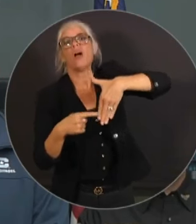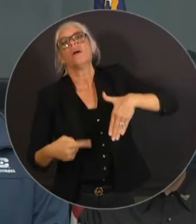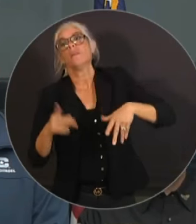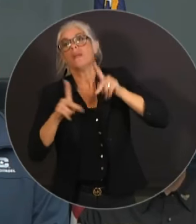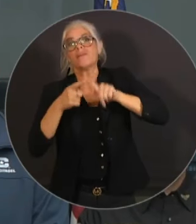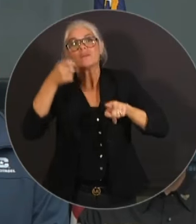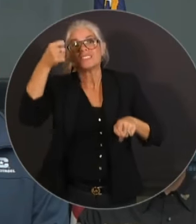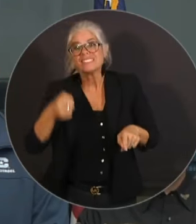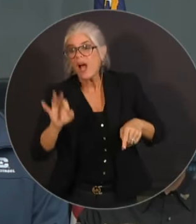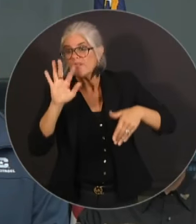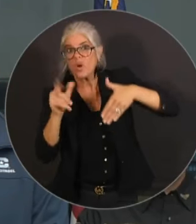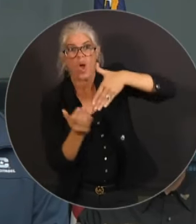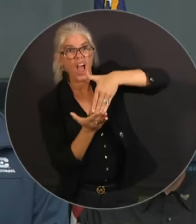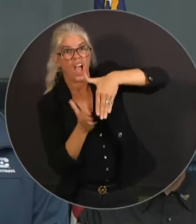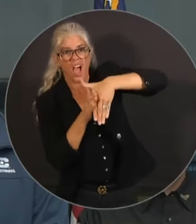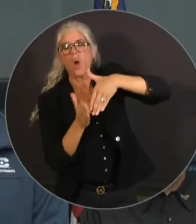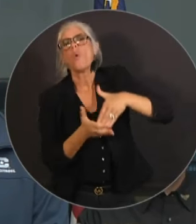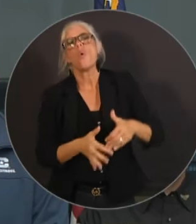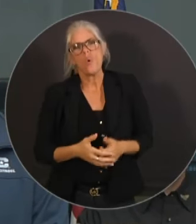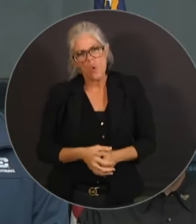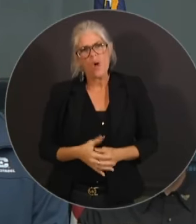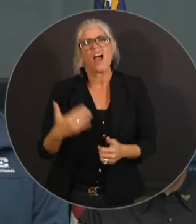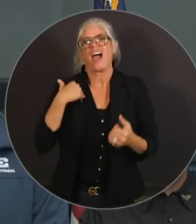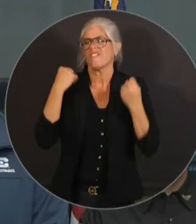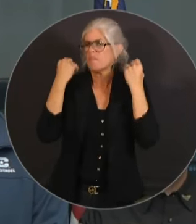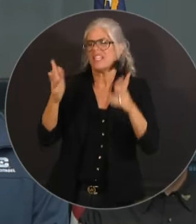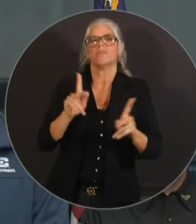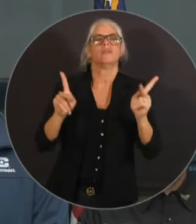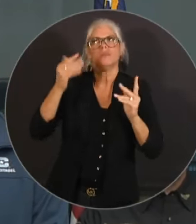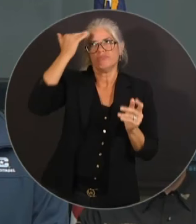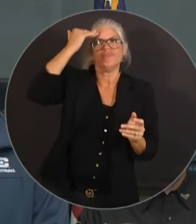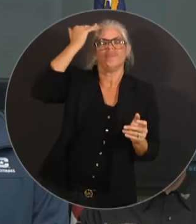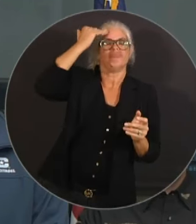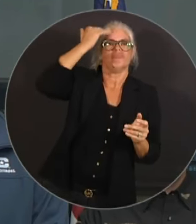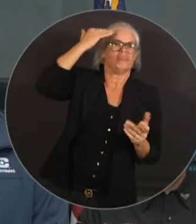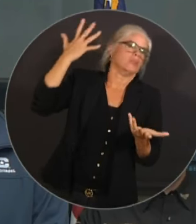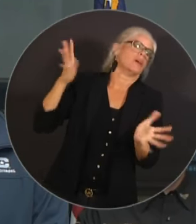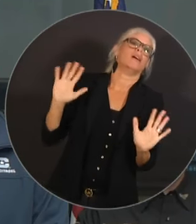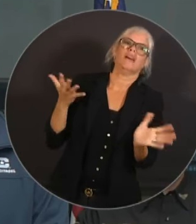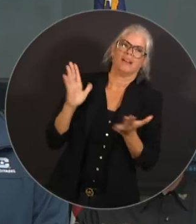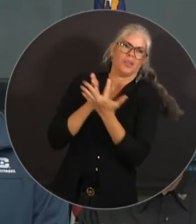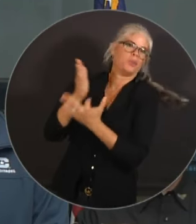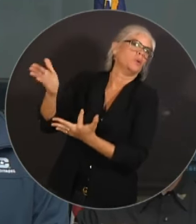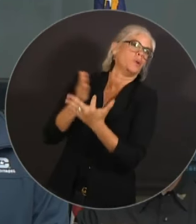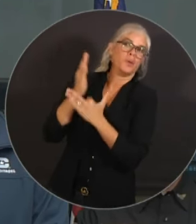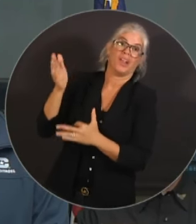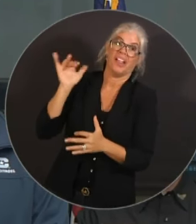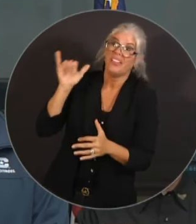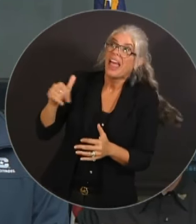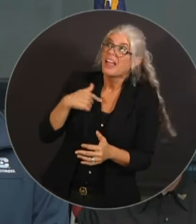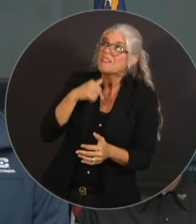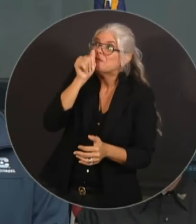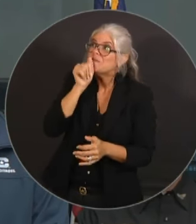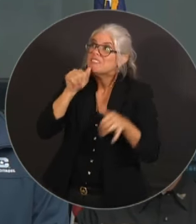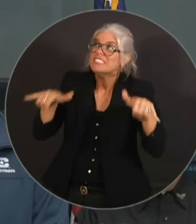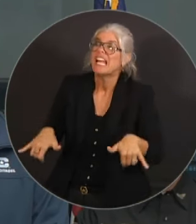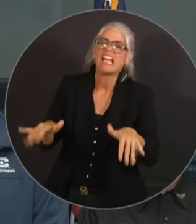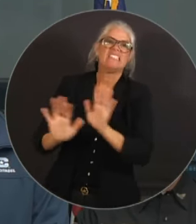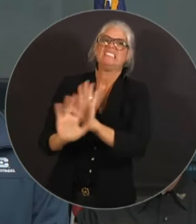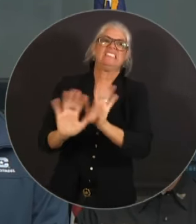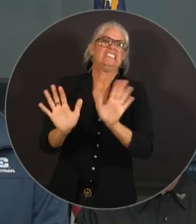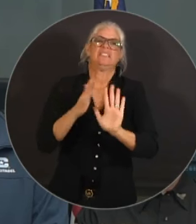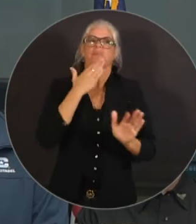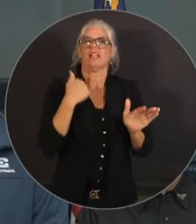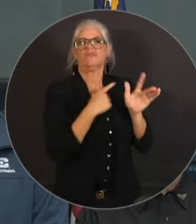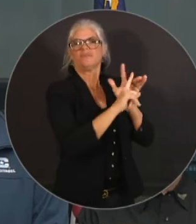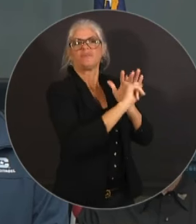So you do have a lot of folks. I think that this is one where people don't want to mess with it. Of course, it's a lot easier to